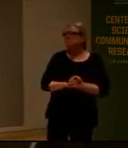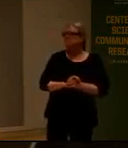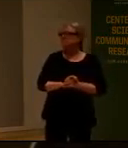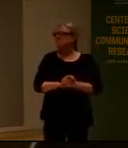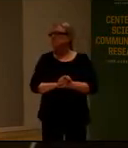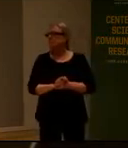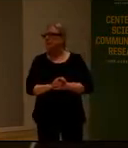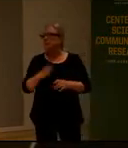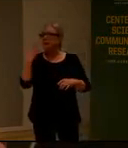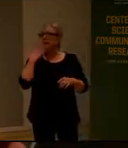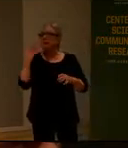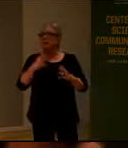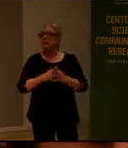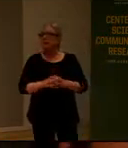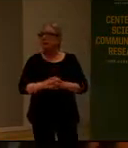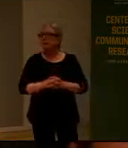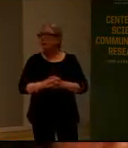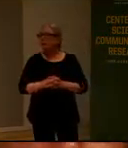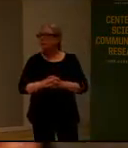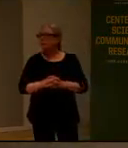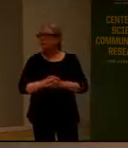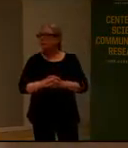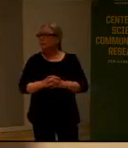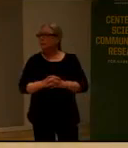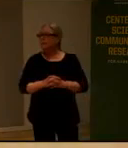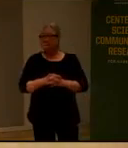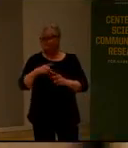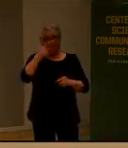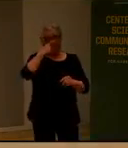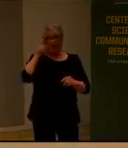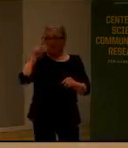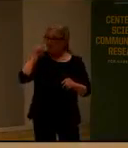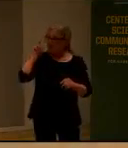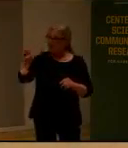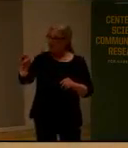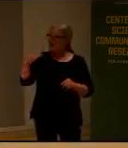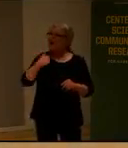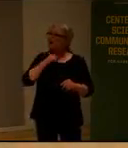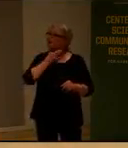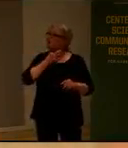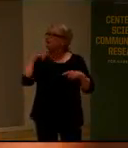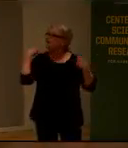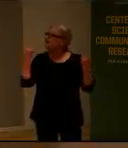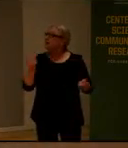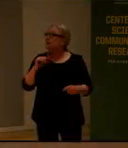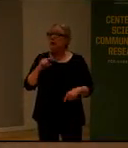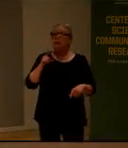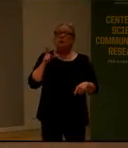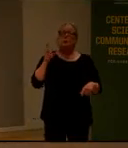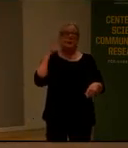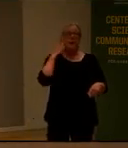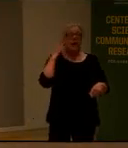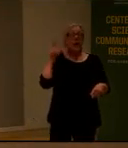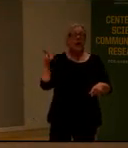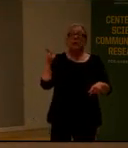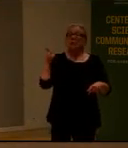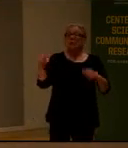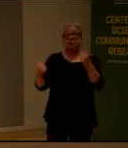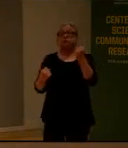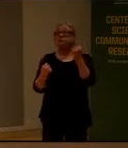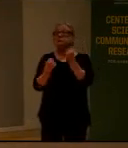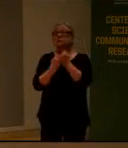Thank you. I wonder if I could take a moment to ask my own question, because I've been curious about this. Yeah. So you talk a lot. I know you're a big proponent